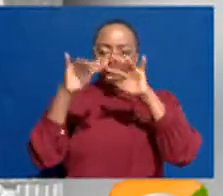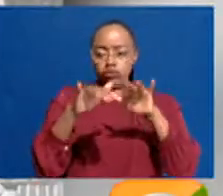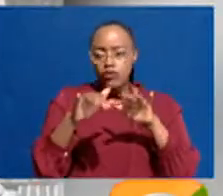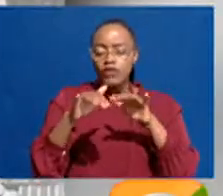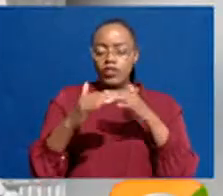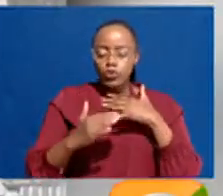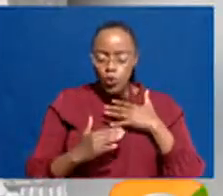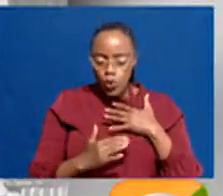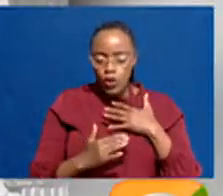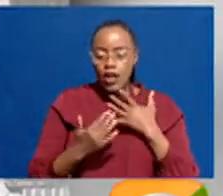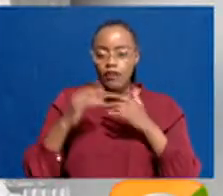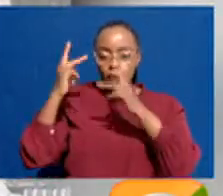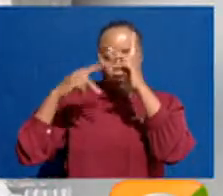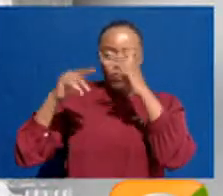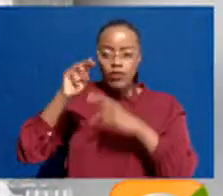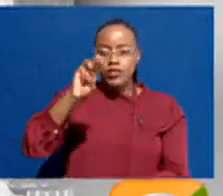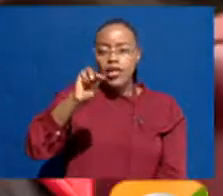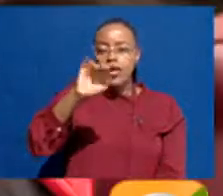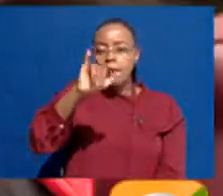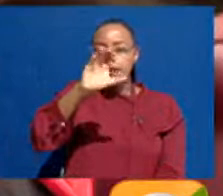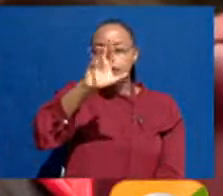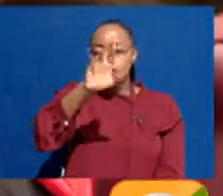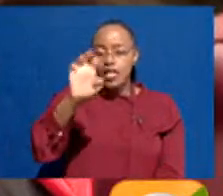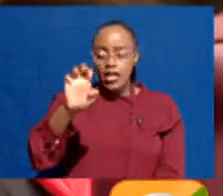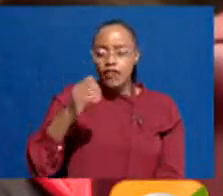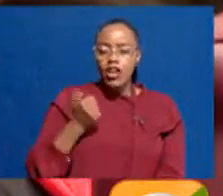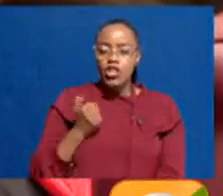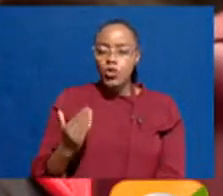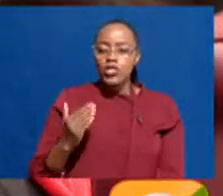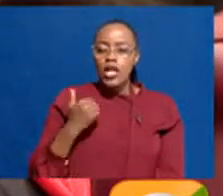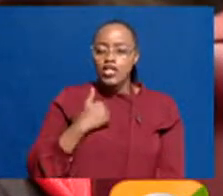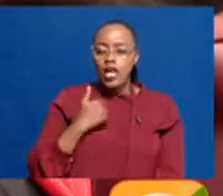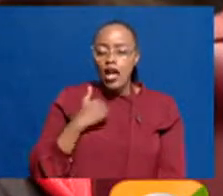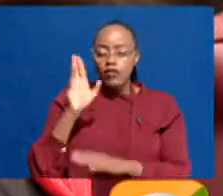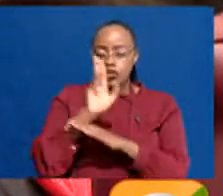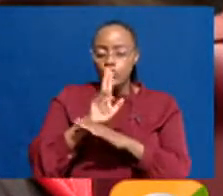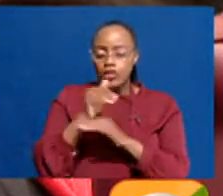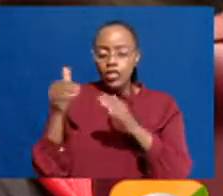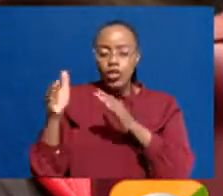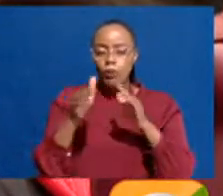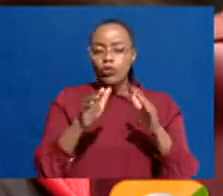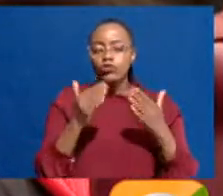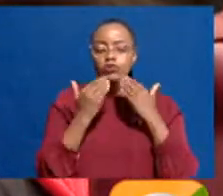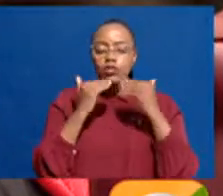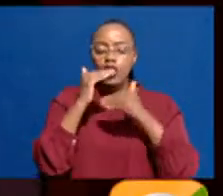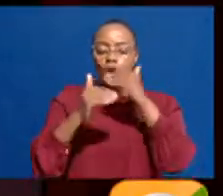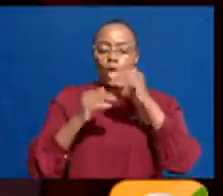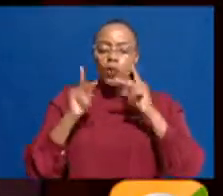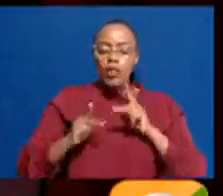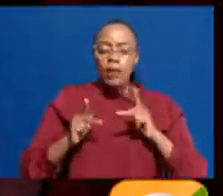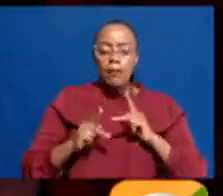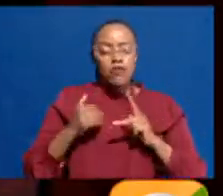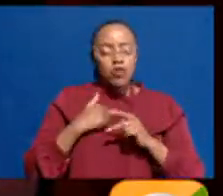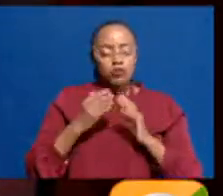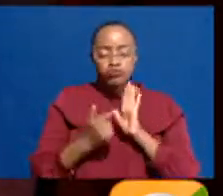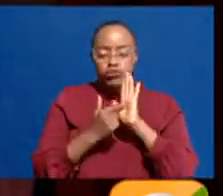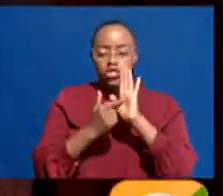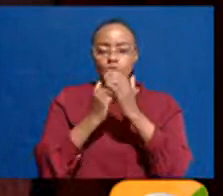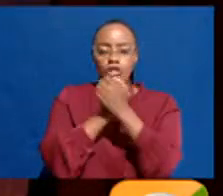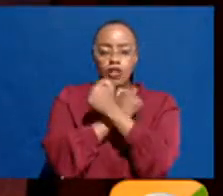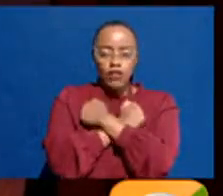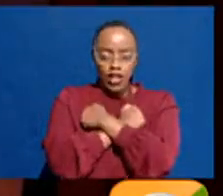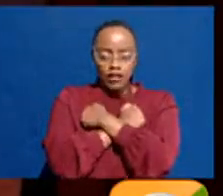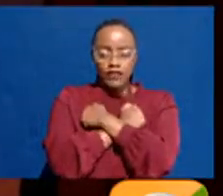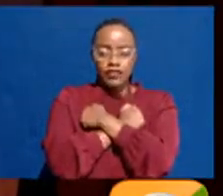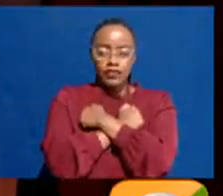the late Professor Micere Githae Mugo, her daughter taking the chance to thank everyone for the outpouring of love. And